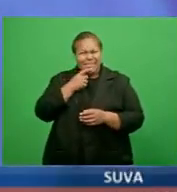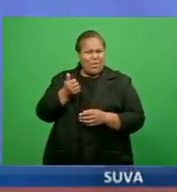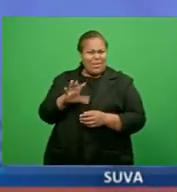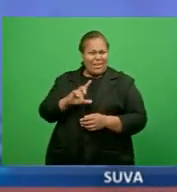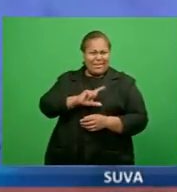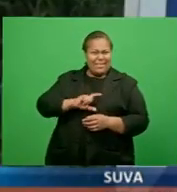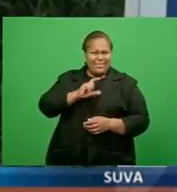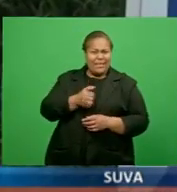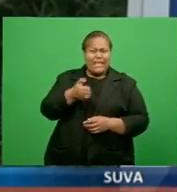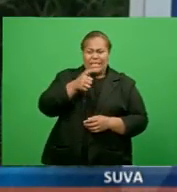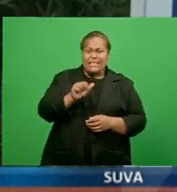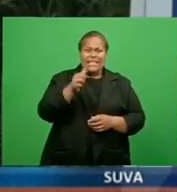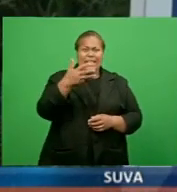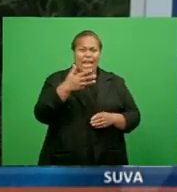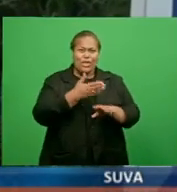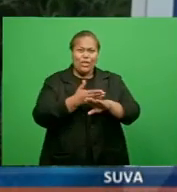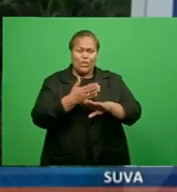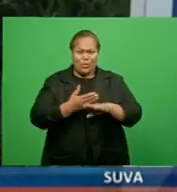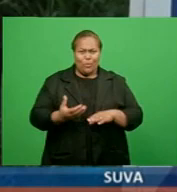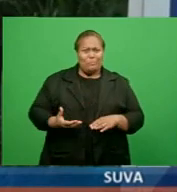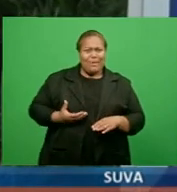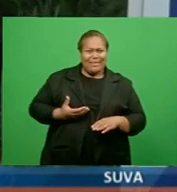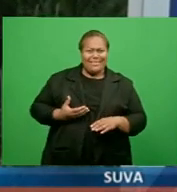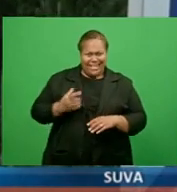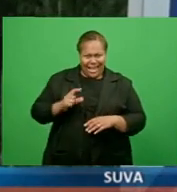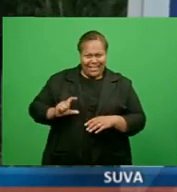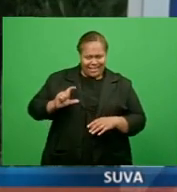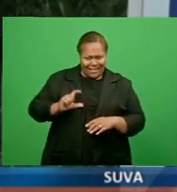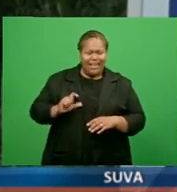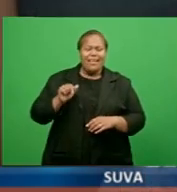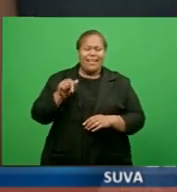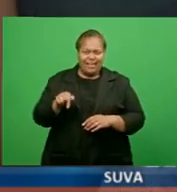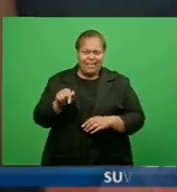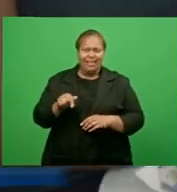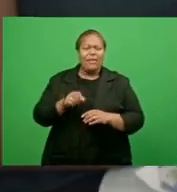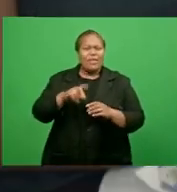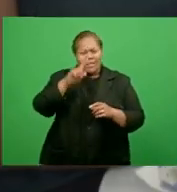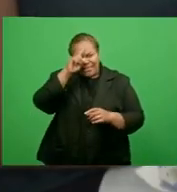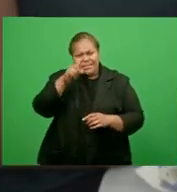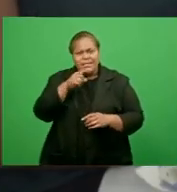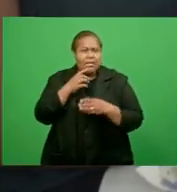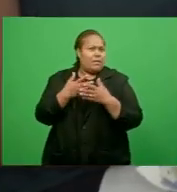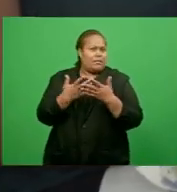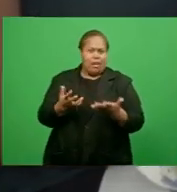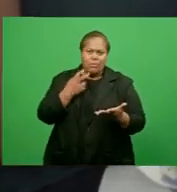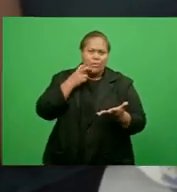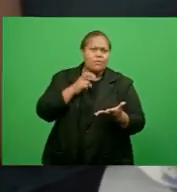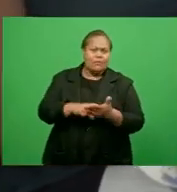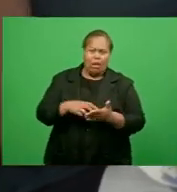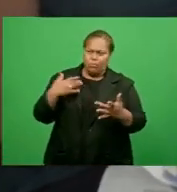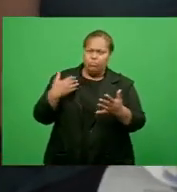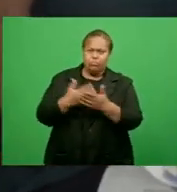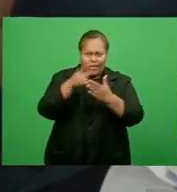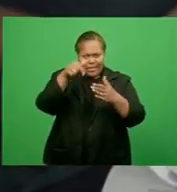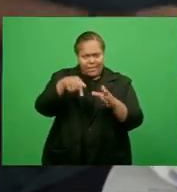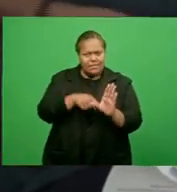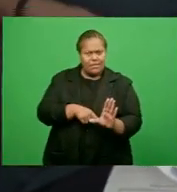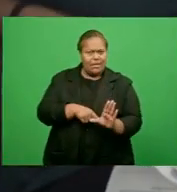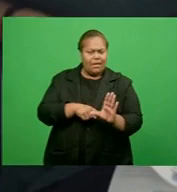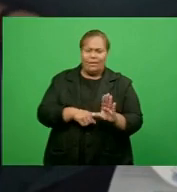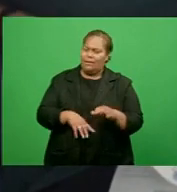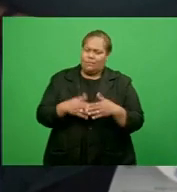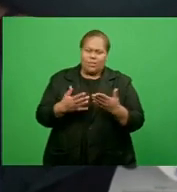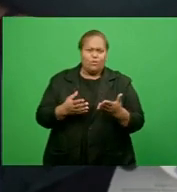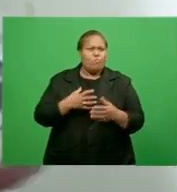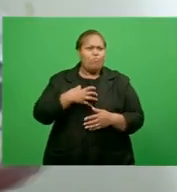69 new breast cancer cases have already been registered for this year, and it continues to top the society's list. Right now,